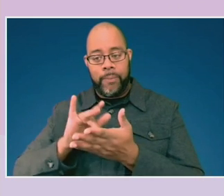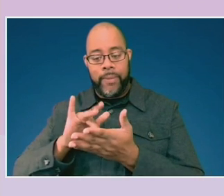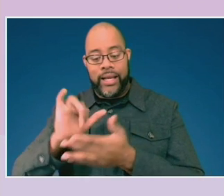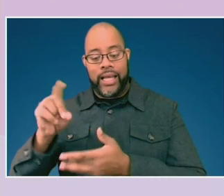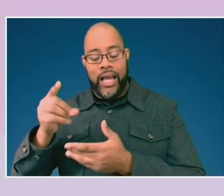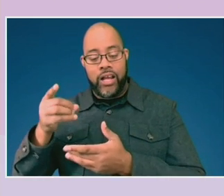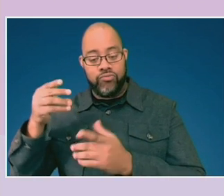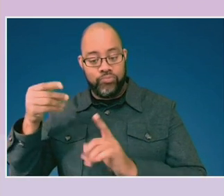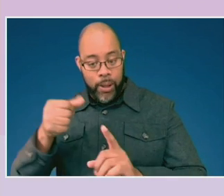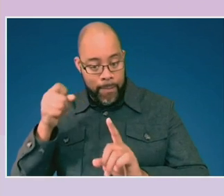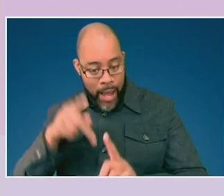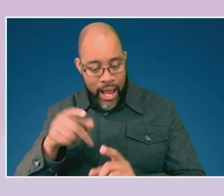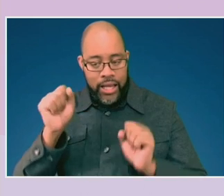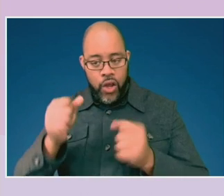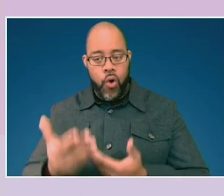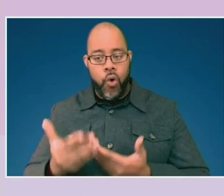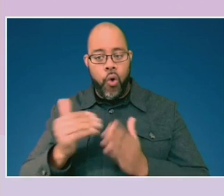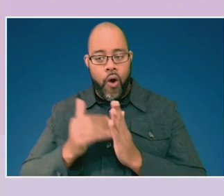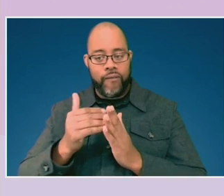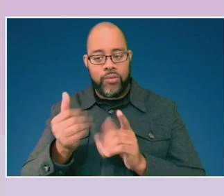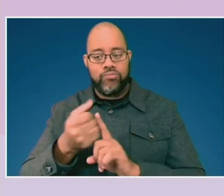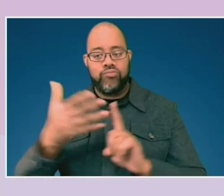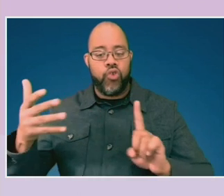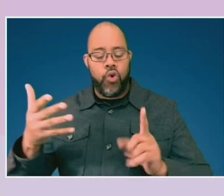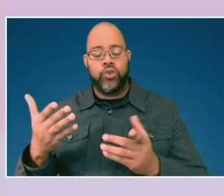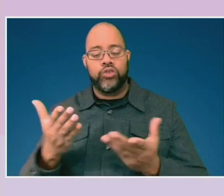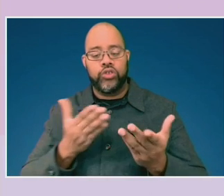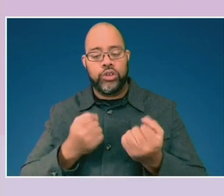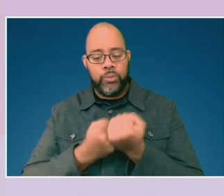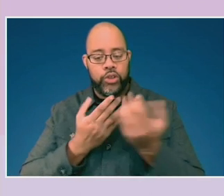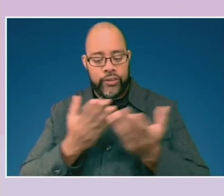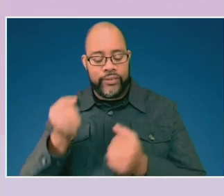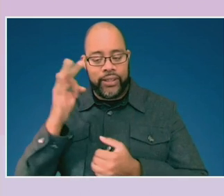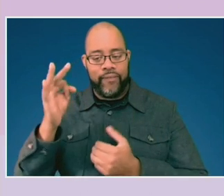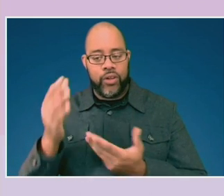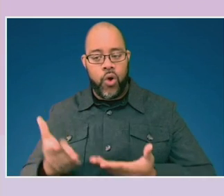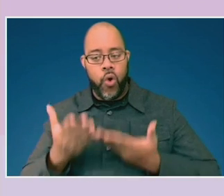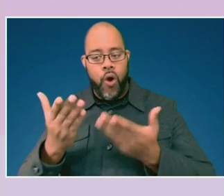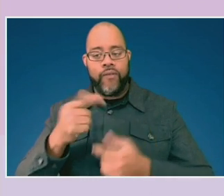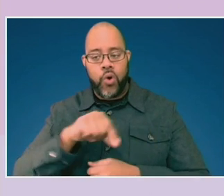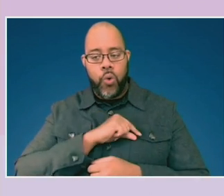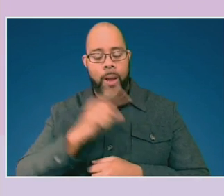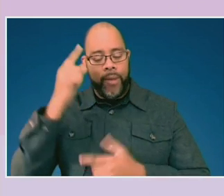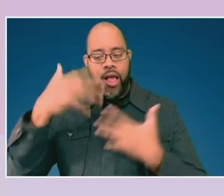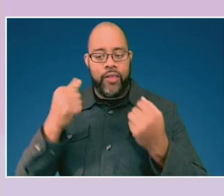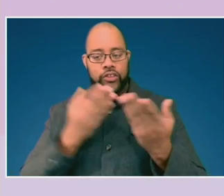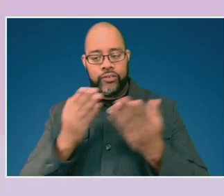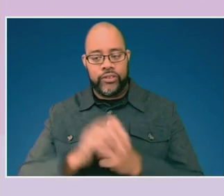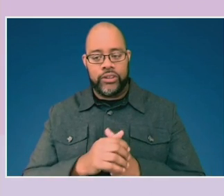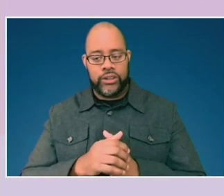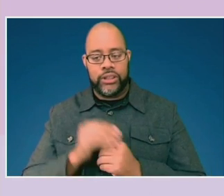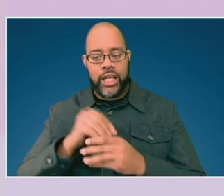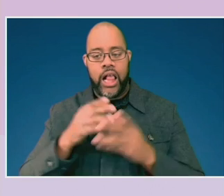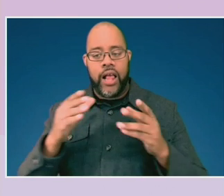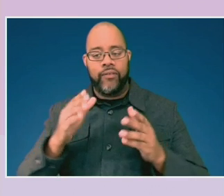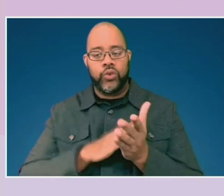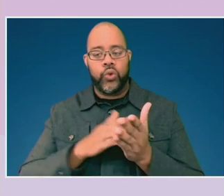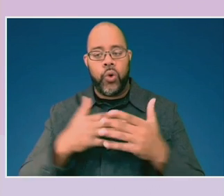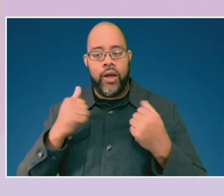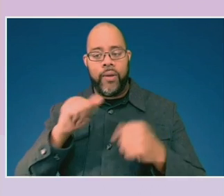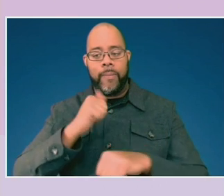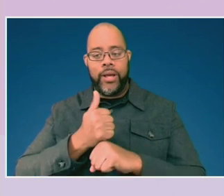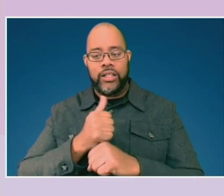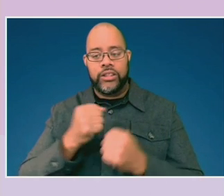can offer often broader support services if they offer quality mental health services in a lot of the school-based health centers.